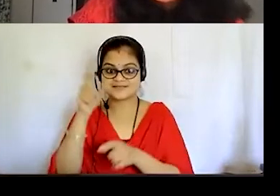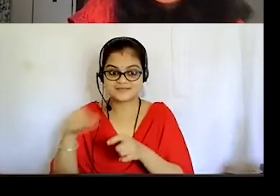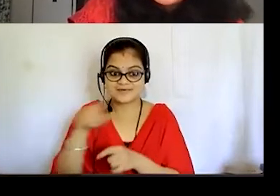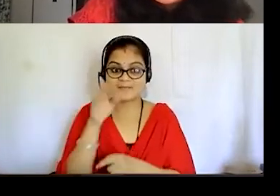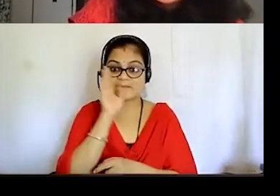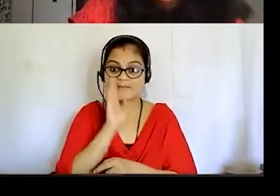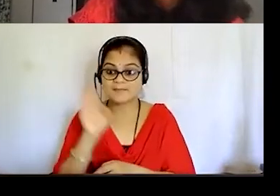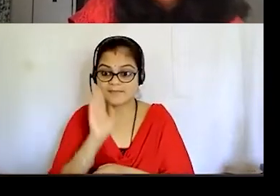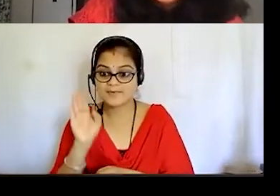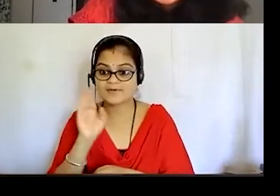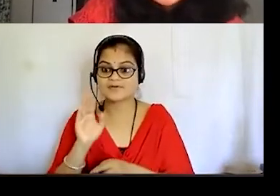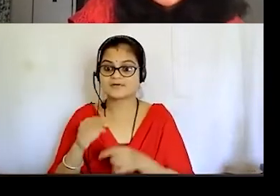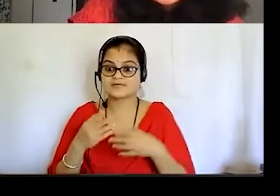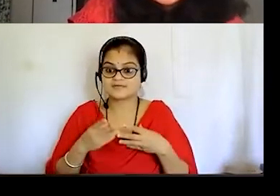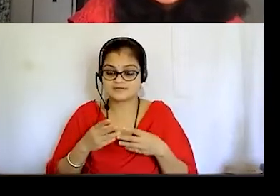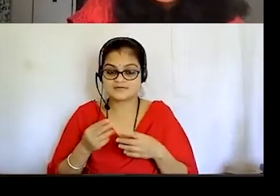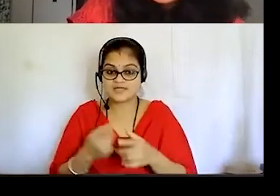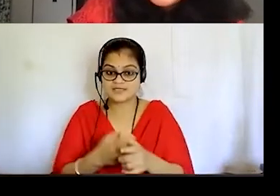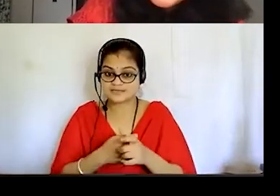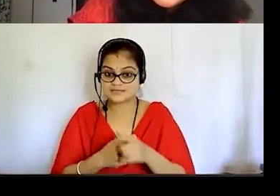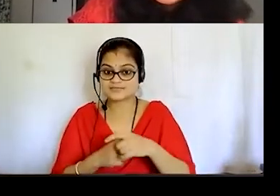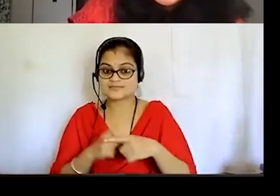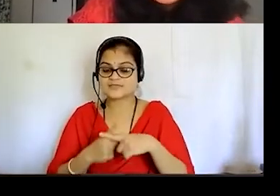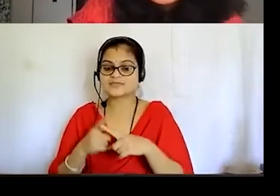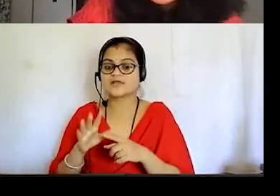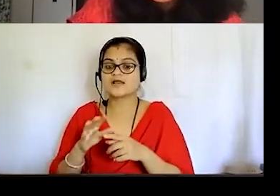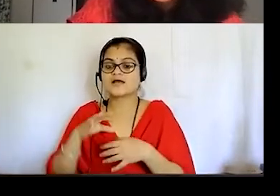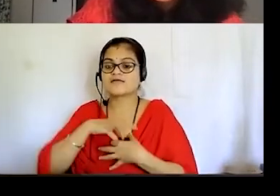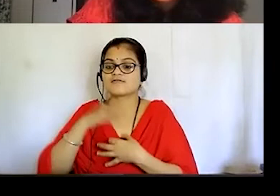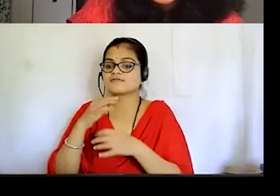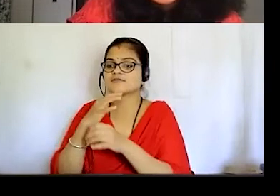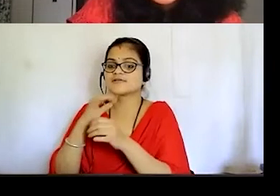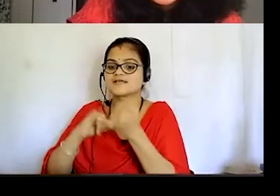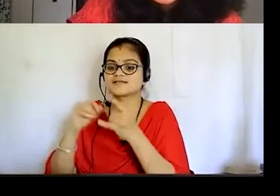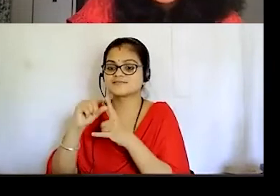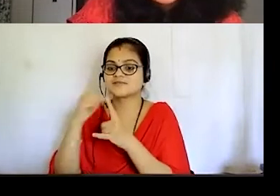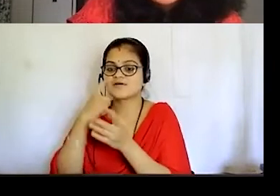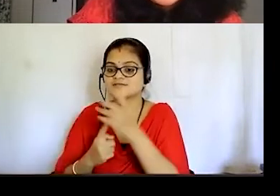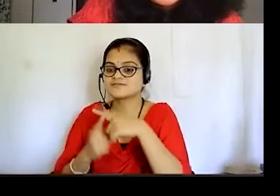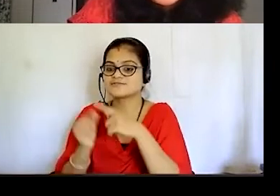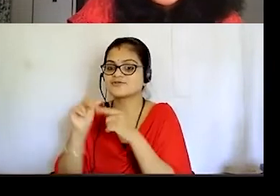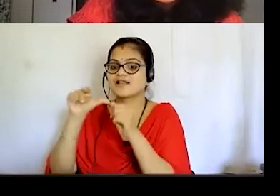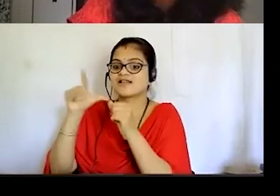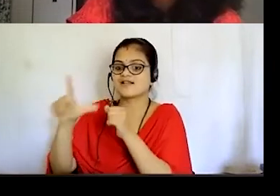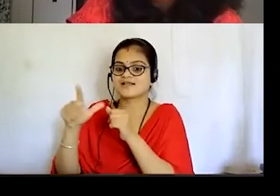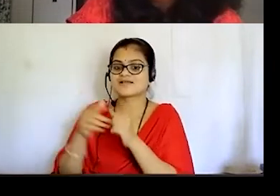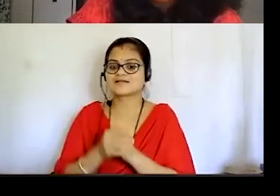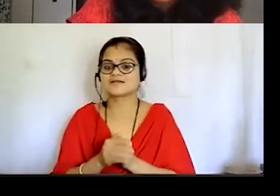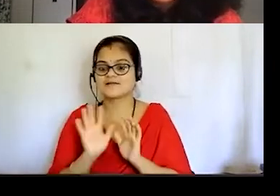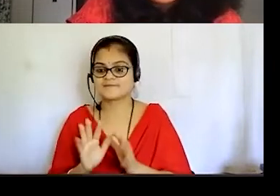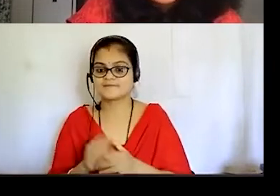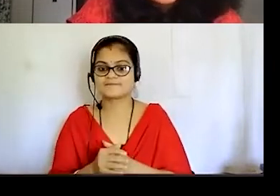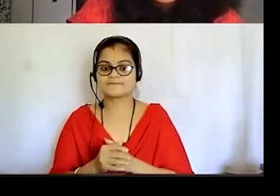his peer or the spiritual guide. Let's hear and view a musical demonstration of Qawwali by the